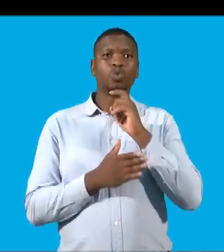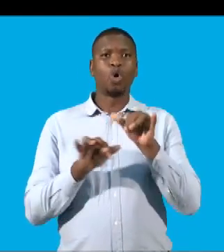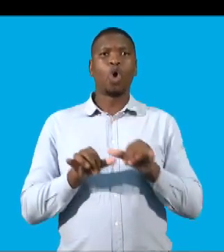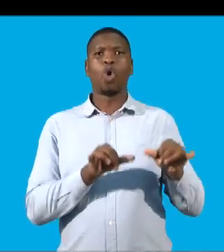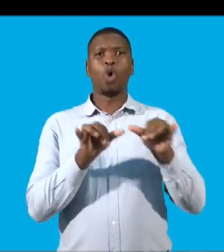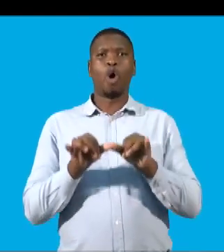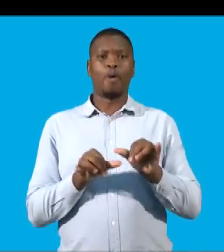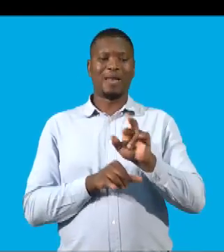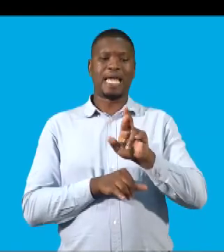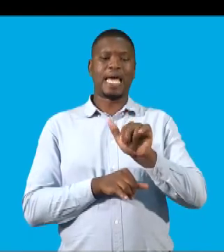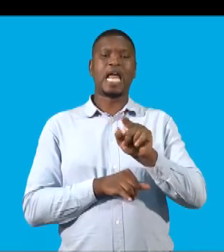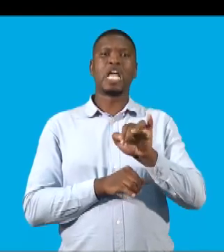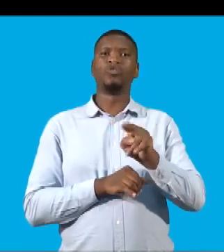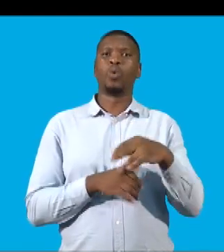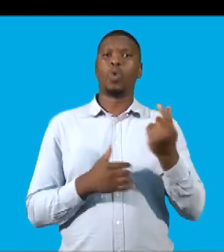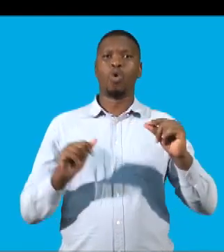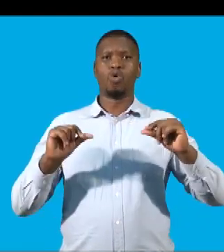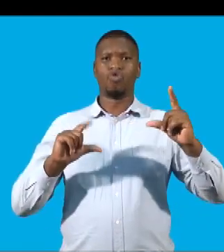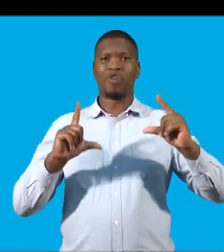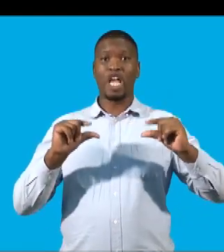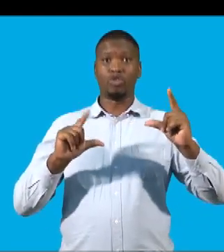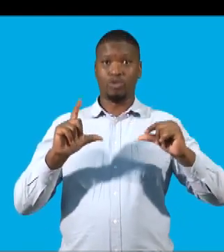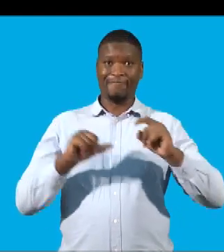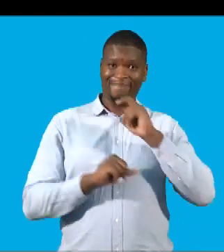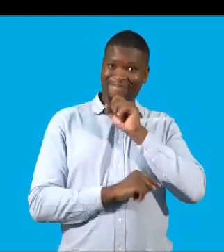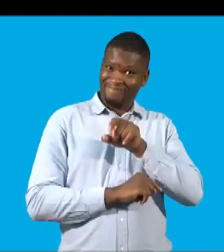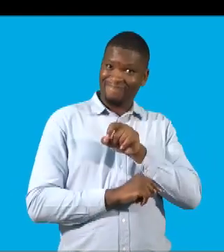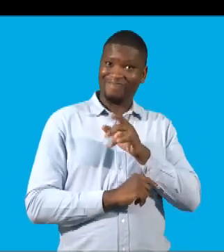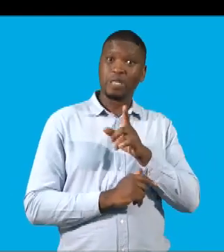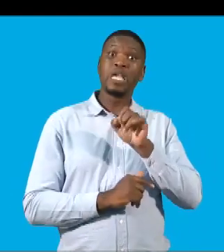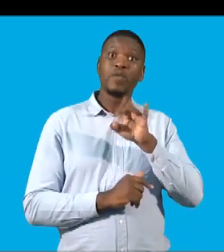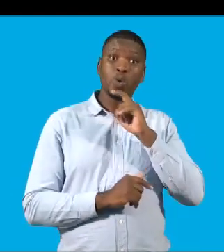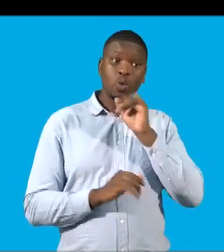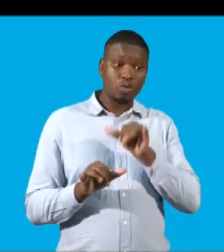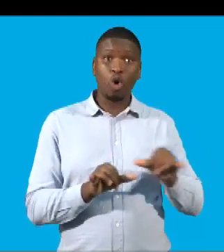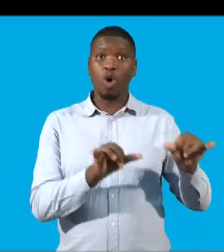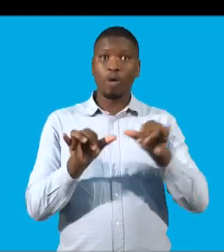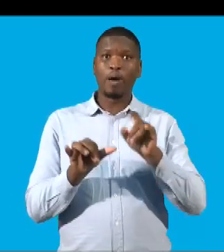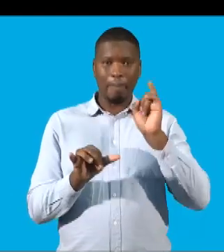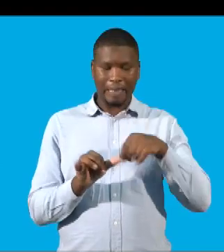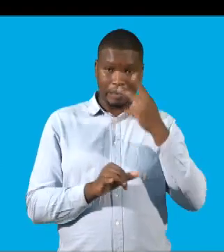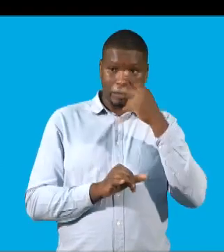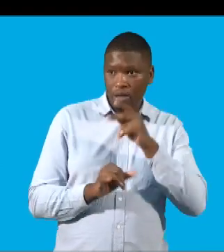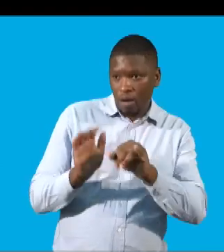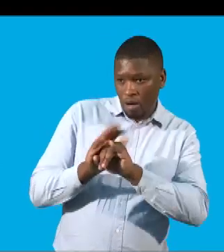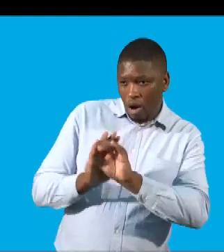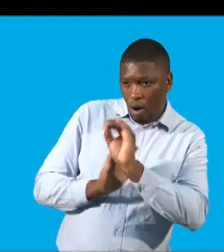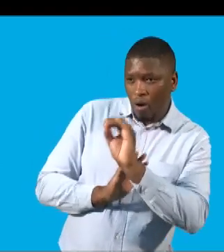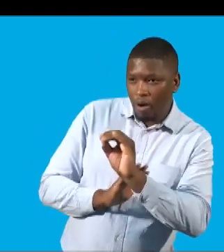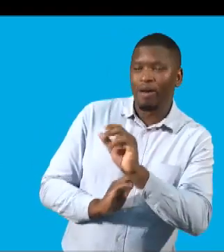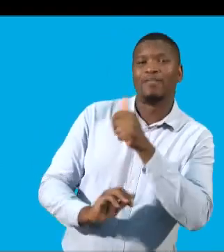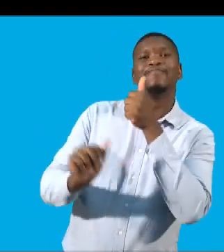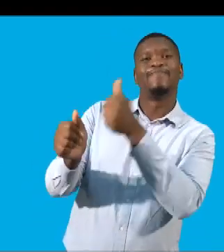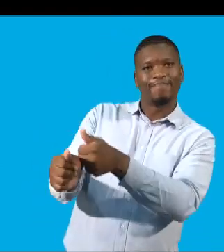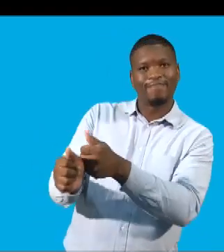using the formula for the common difference. So again, if you are going to calculate the common ratio, you need to use a formula that has the common ratio in